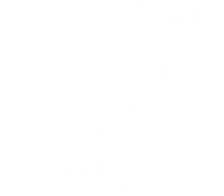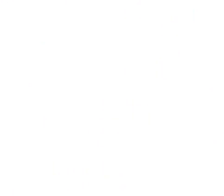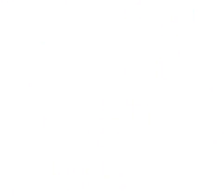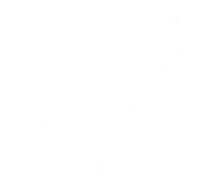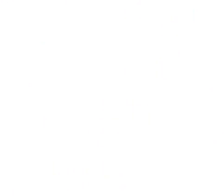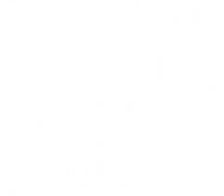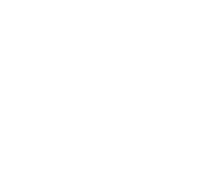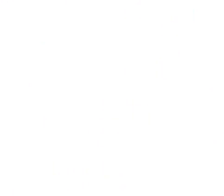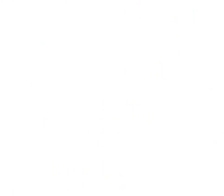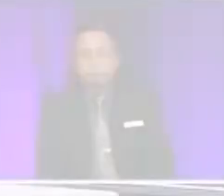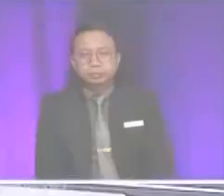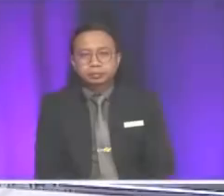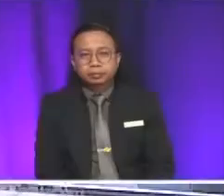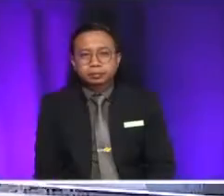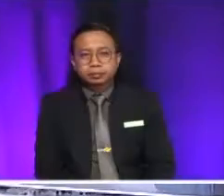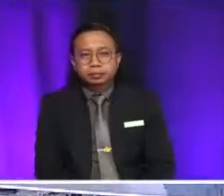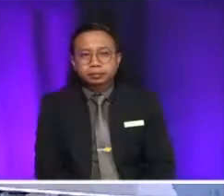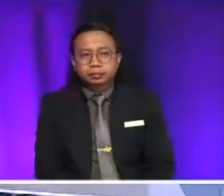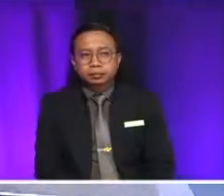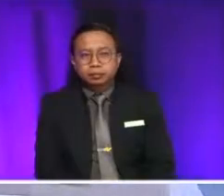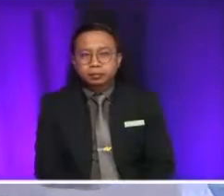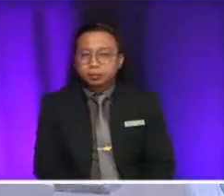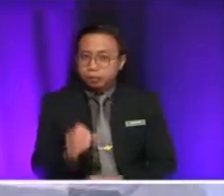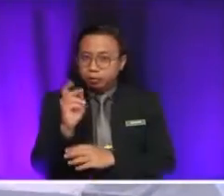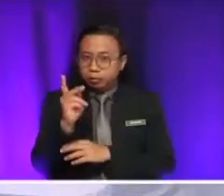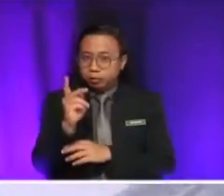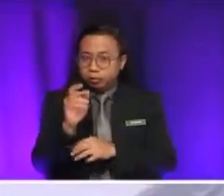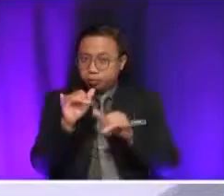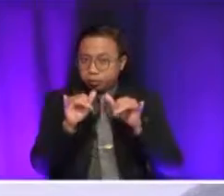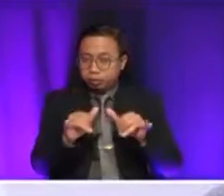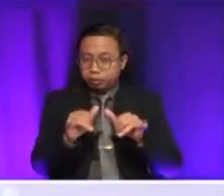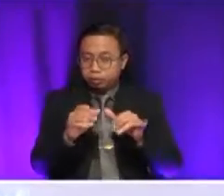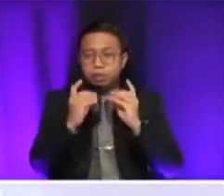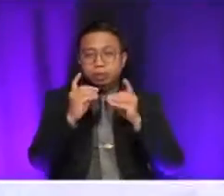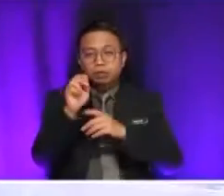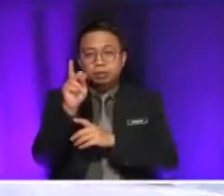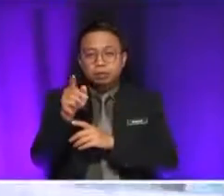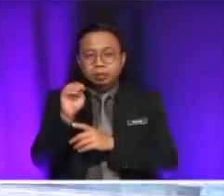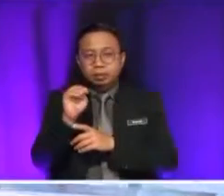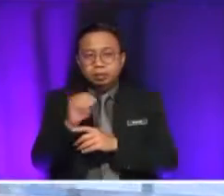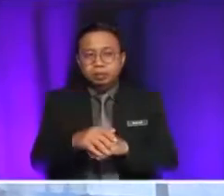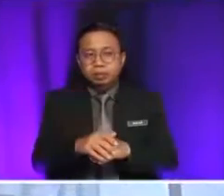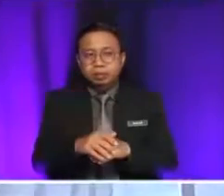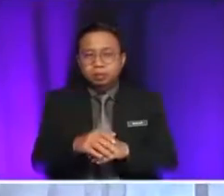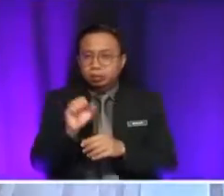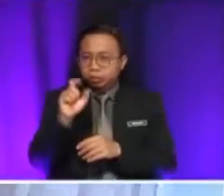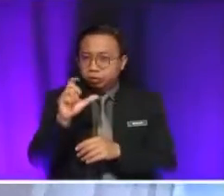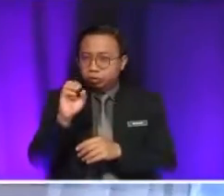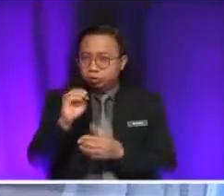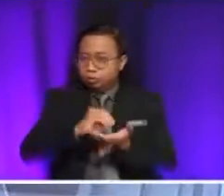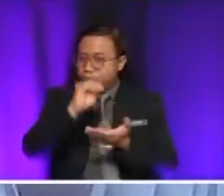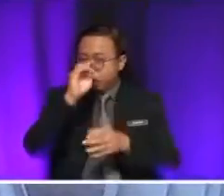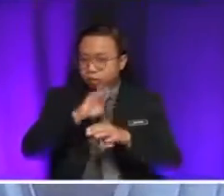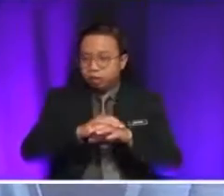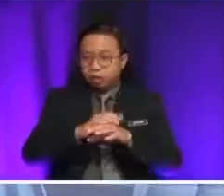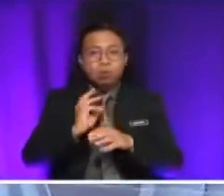Didik TV KPM. Alright, you're still tuned in to Didik TV KPM, and for our slot Menengah Atas,